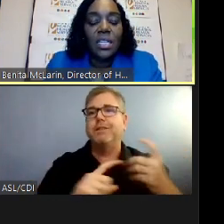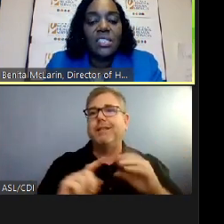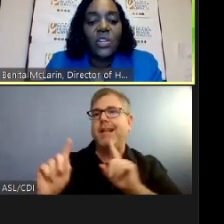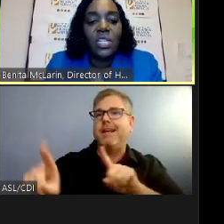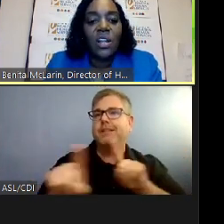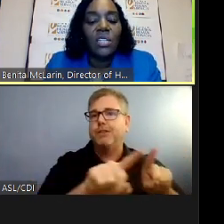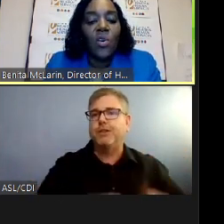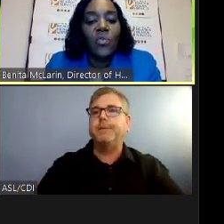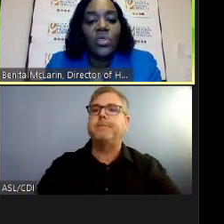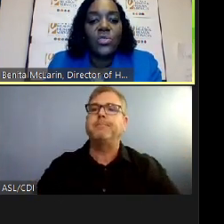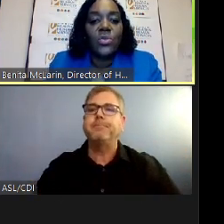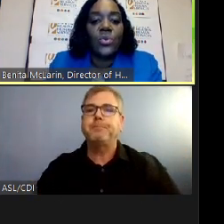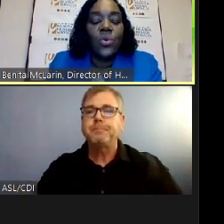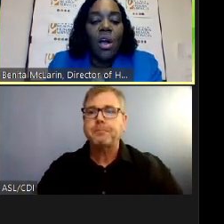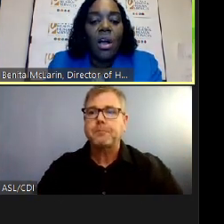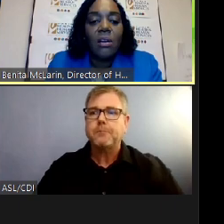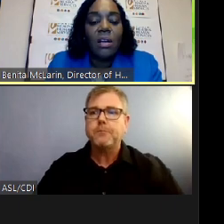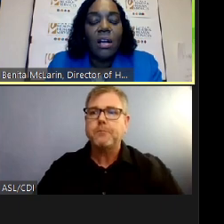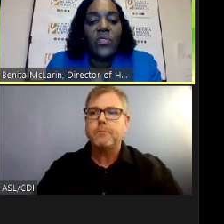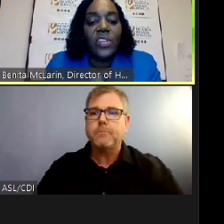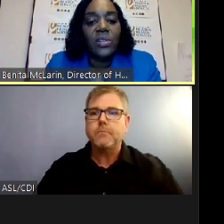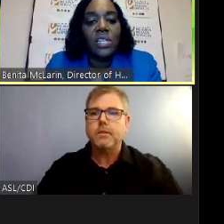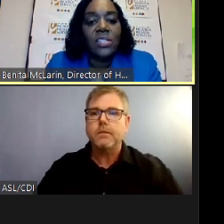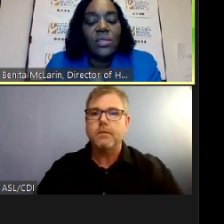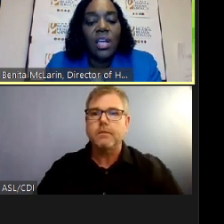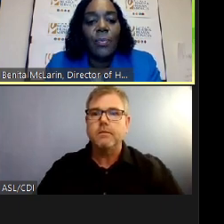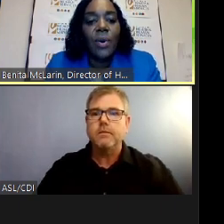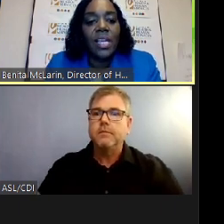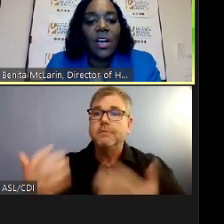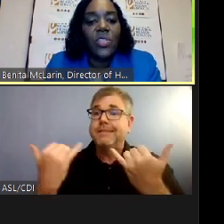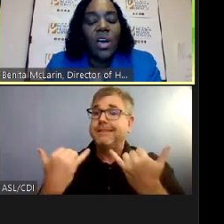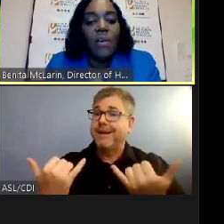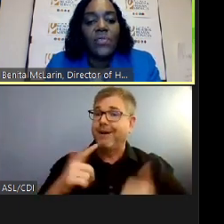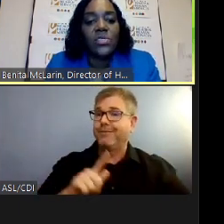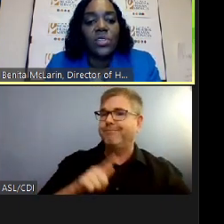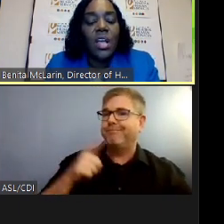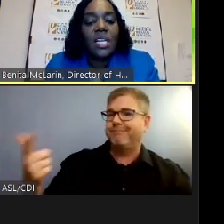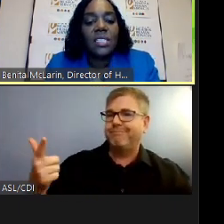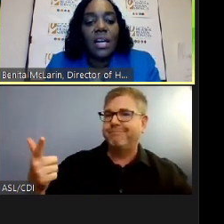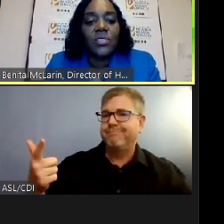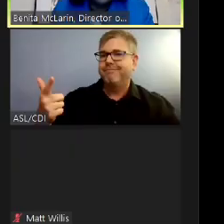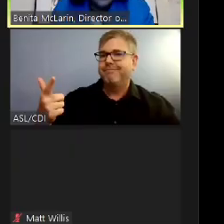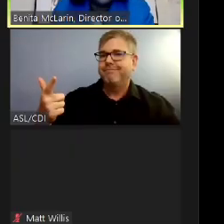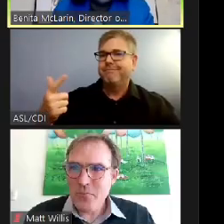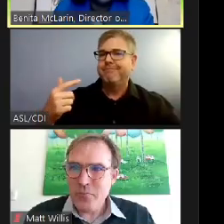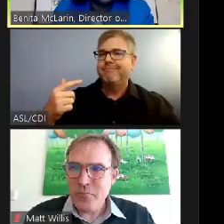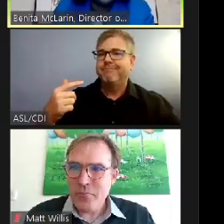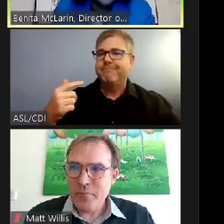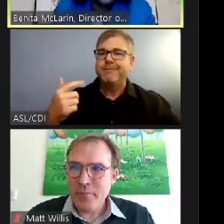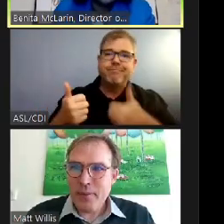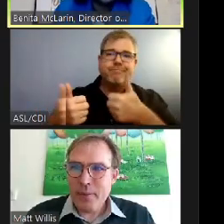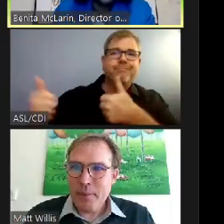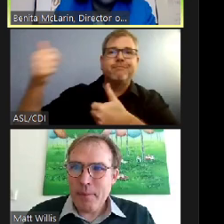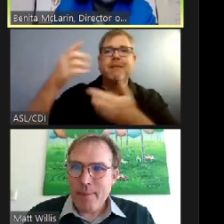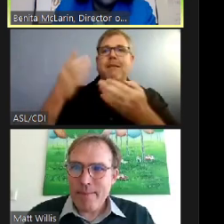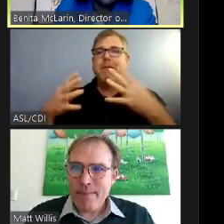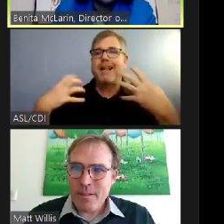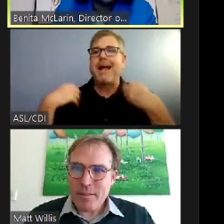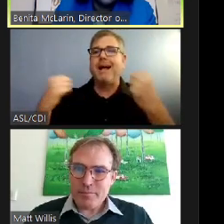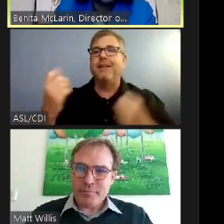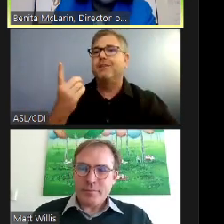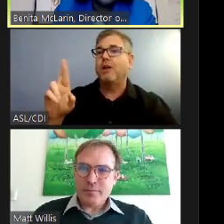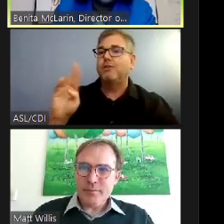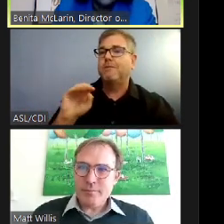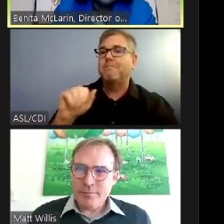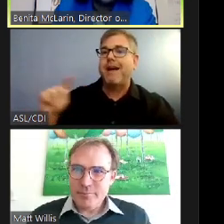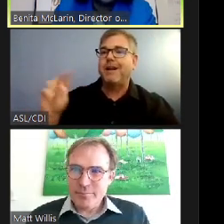point, turn it on over to our fearless public health officer, Dr. Matt Willis. And thank you, Dr. Willis, for all